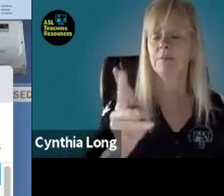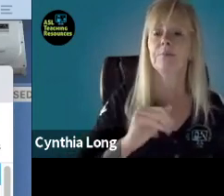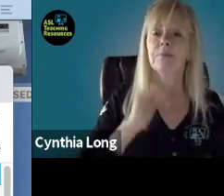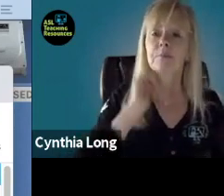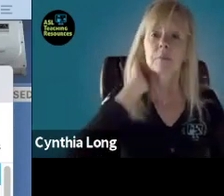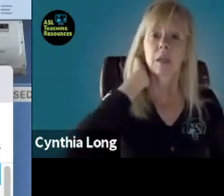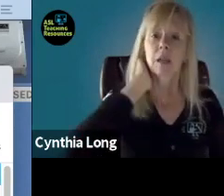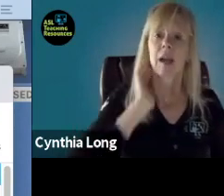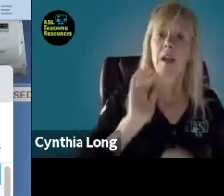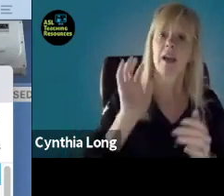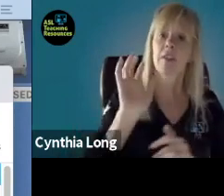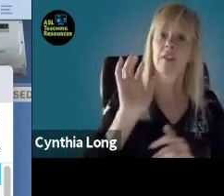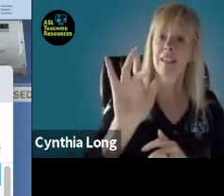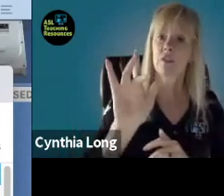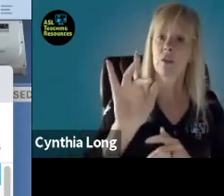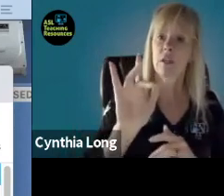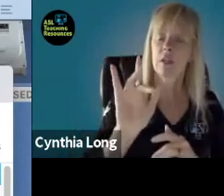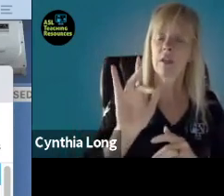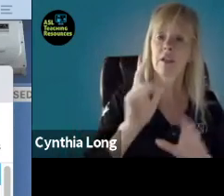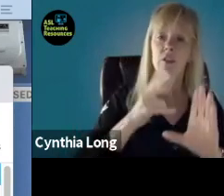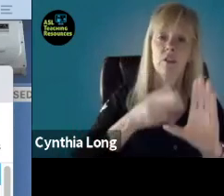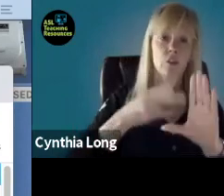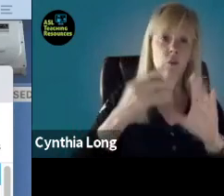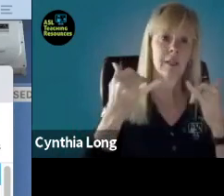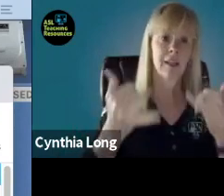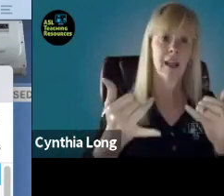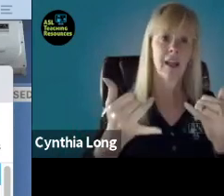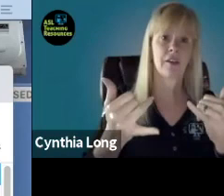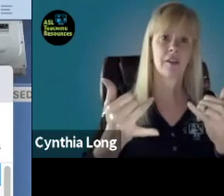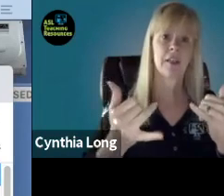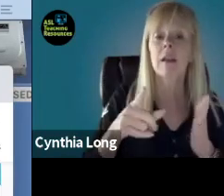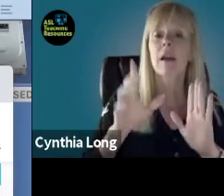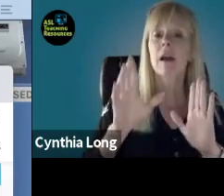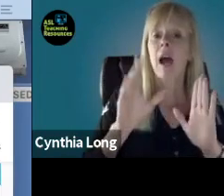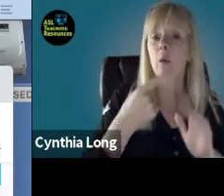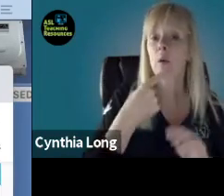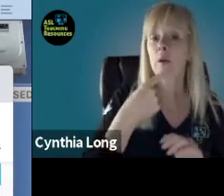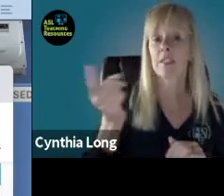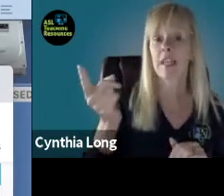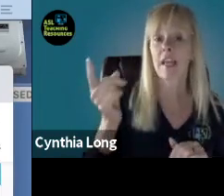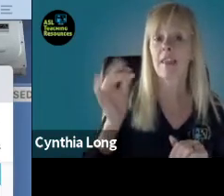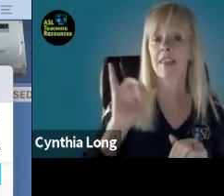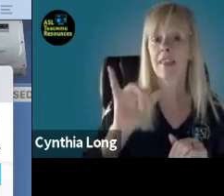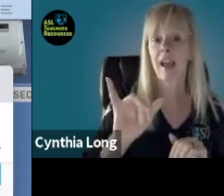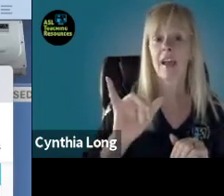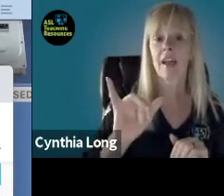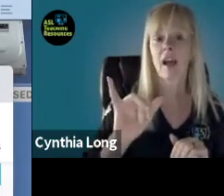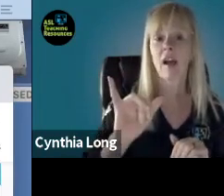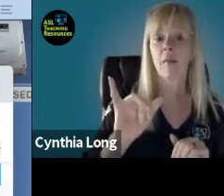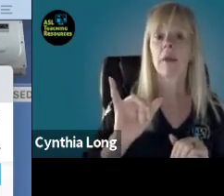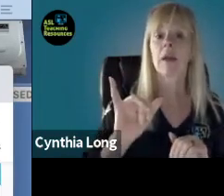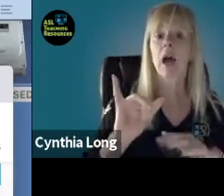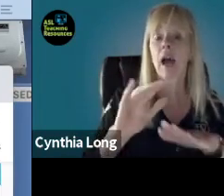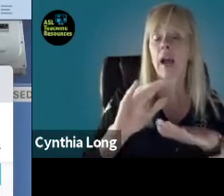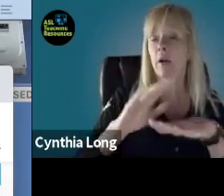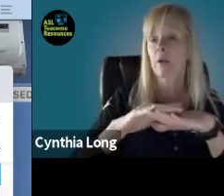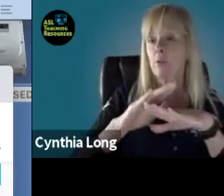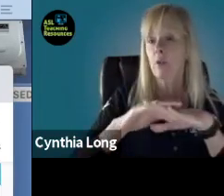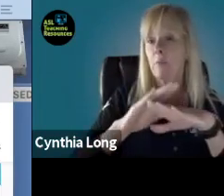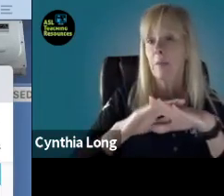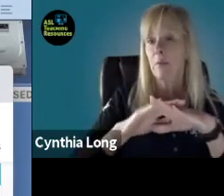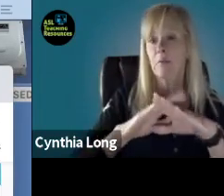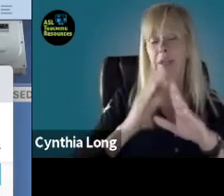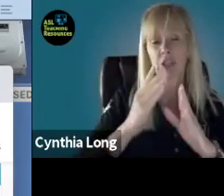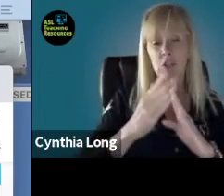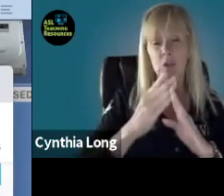now. I have clicked on join now. I will say that I always